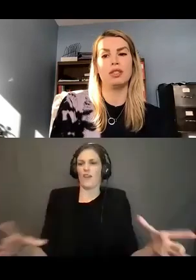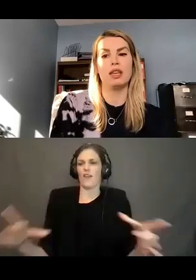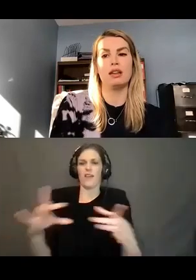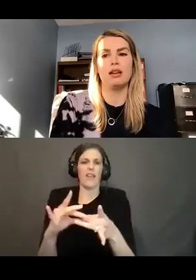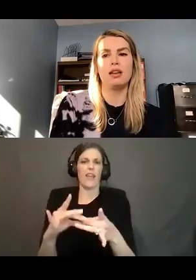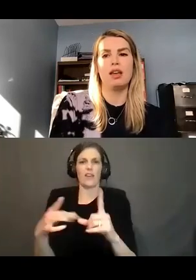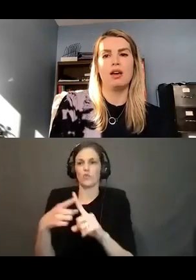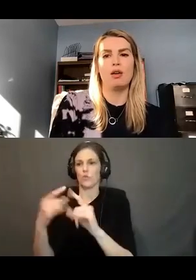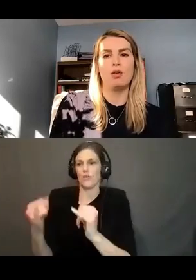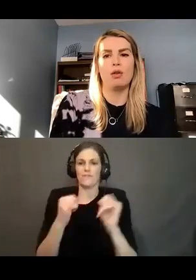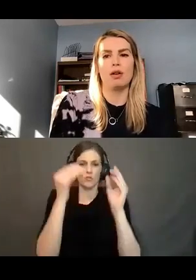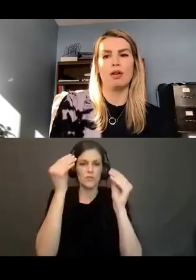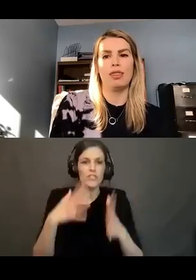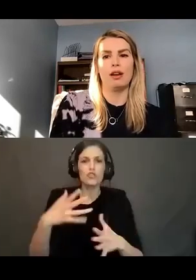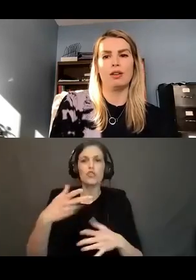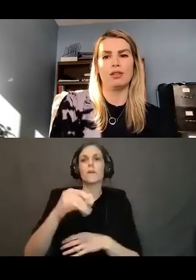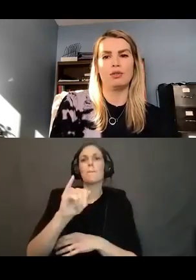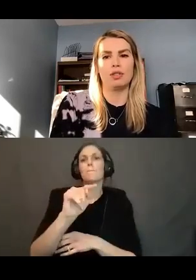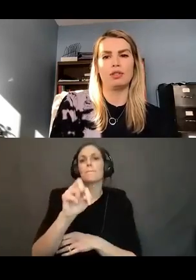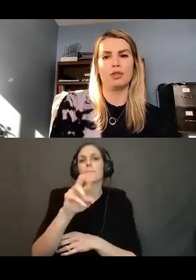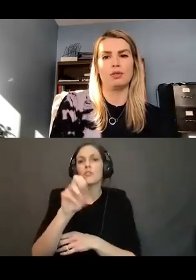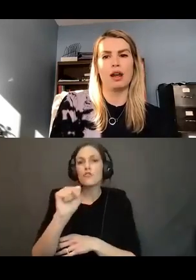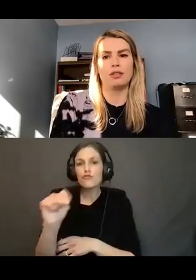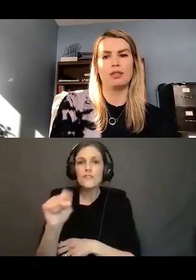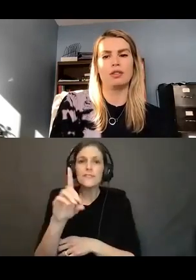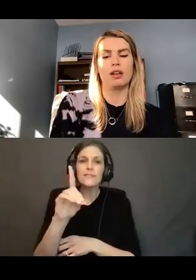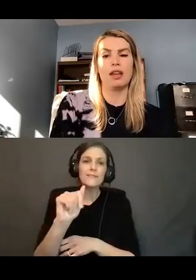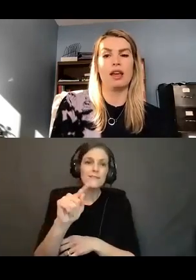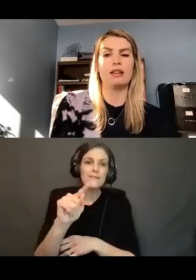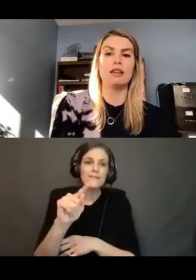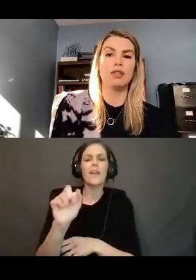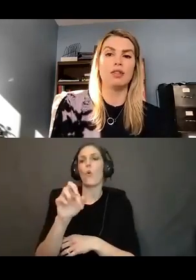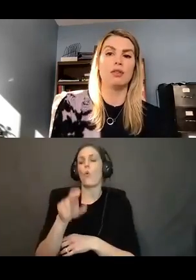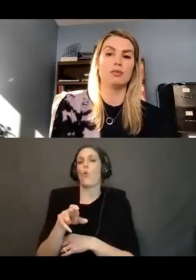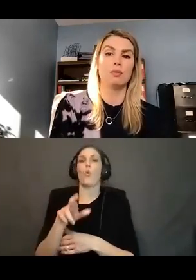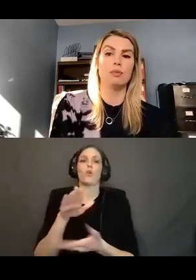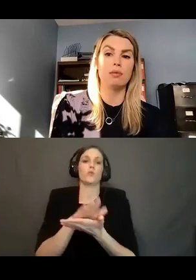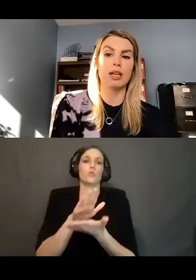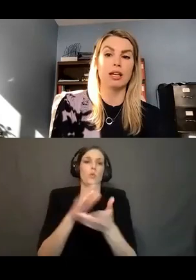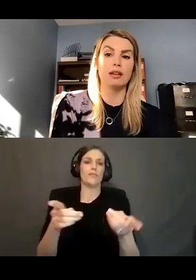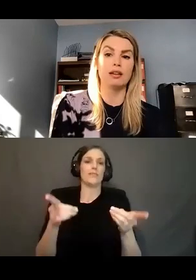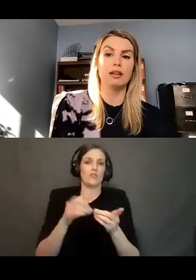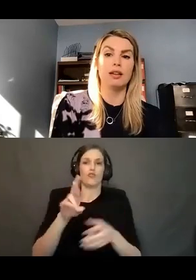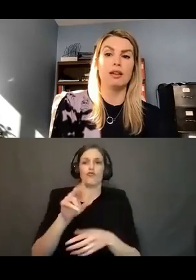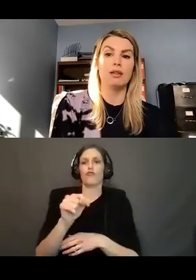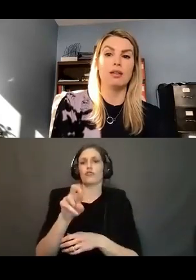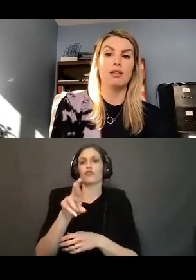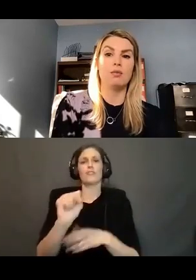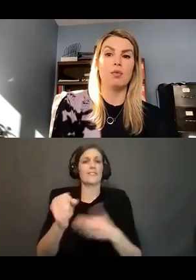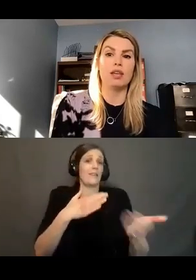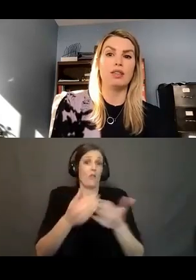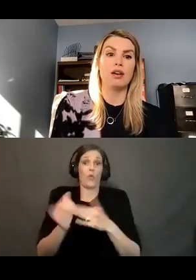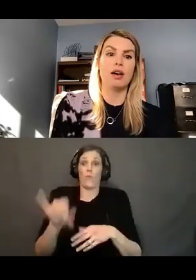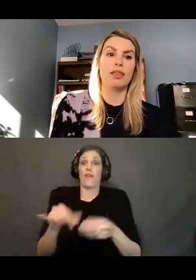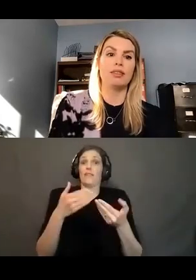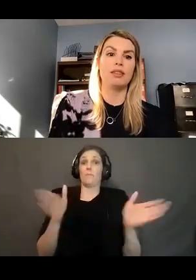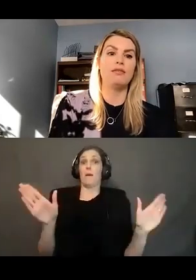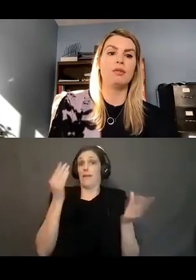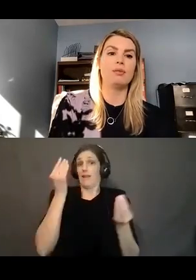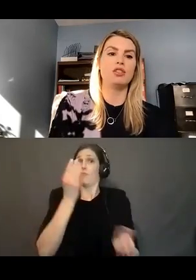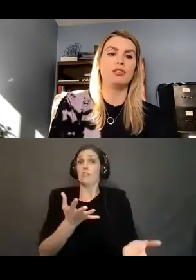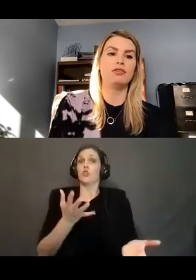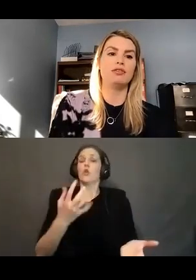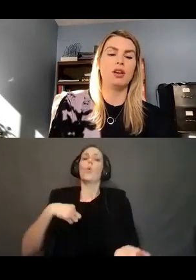Pinterest data or their school district rasters. Again, even though those were public, we thought that